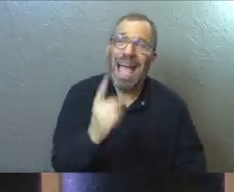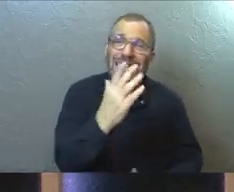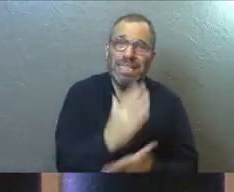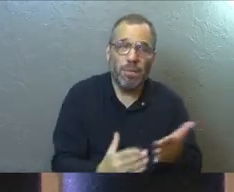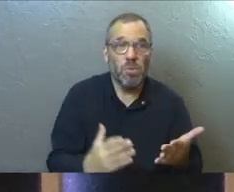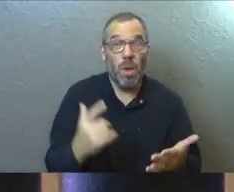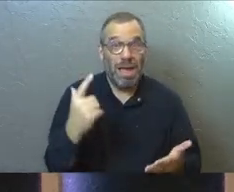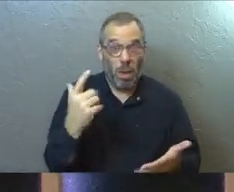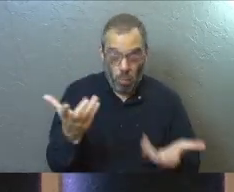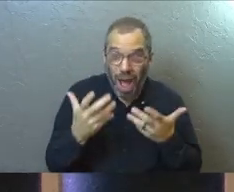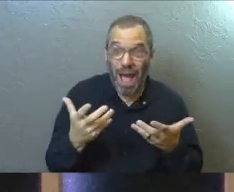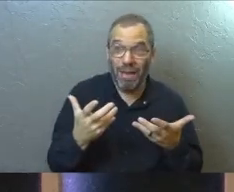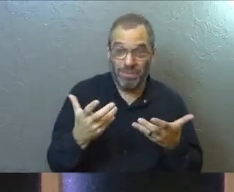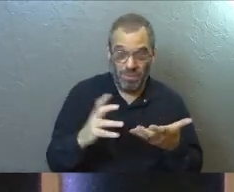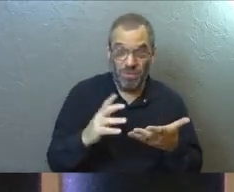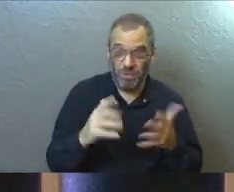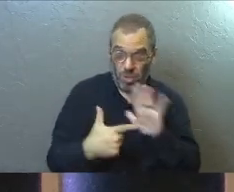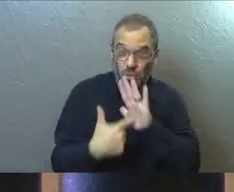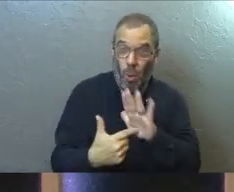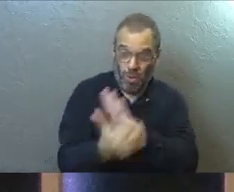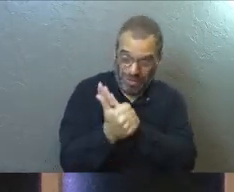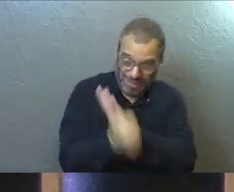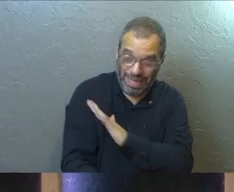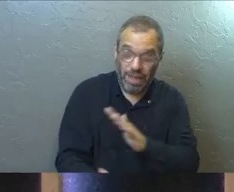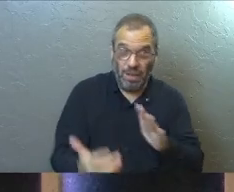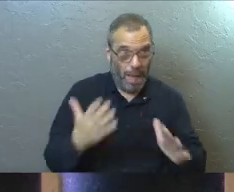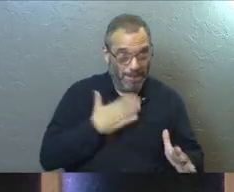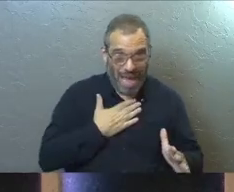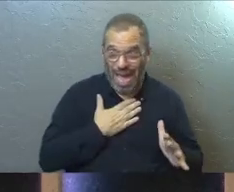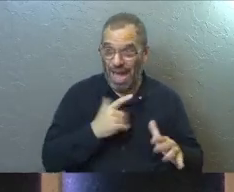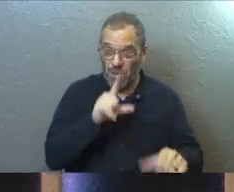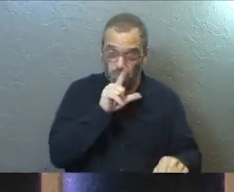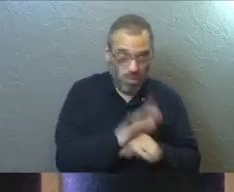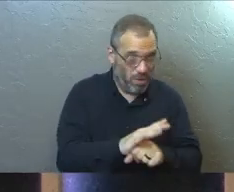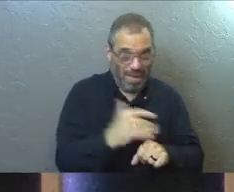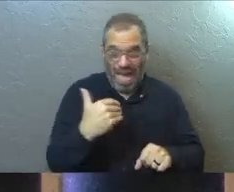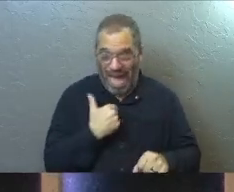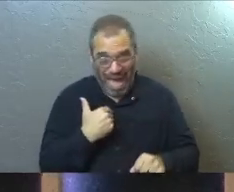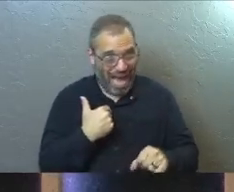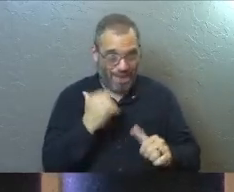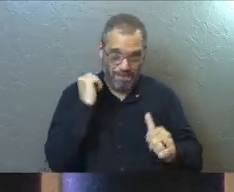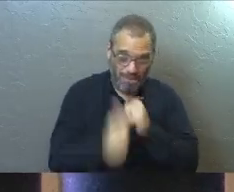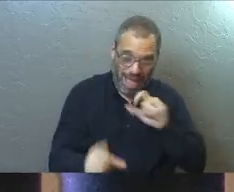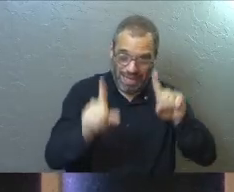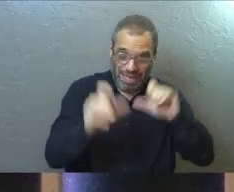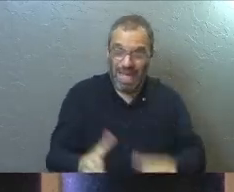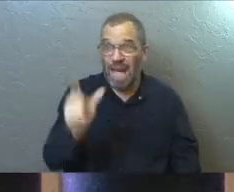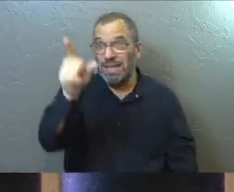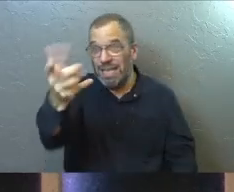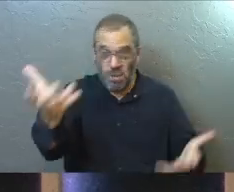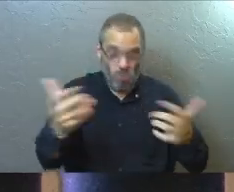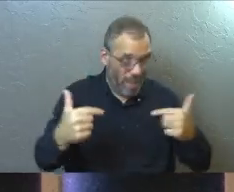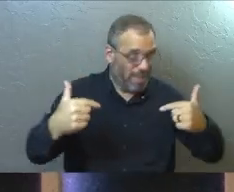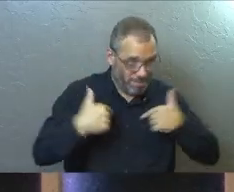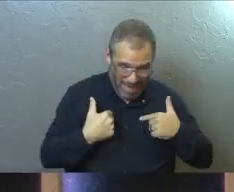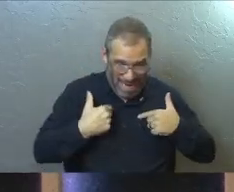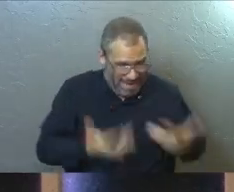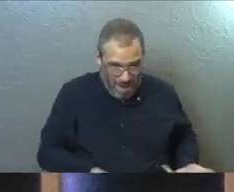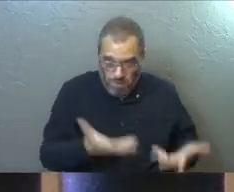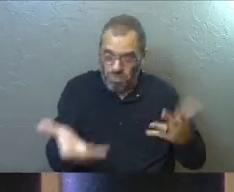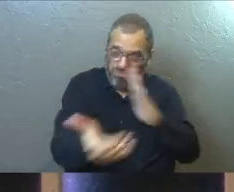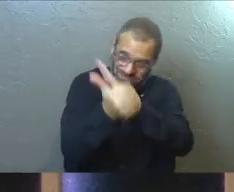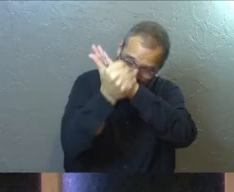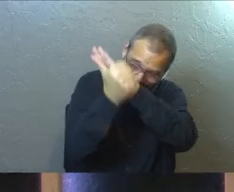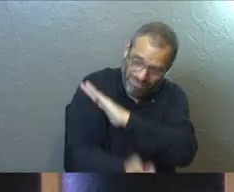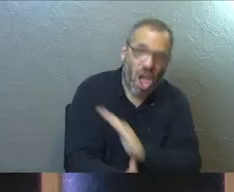of you guys might want it to work like that, right? Like, I would like to be affirmed and know that I like passed the test and God wanted me and I'm really bringing something